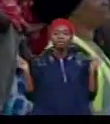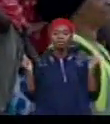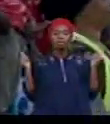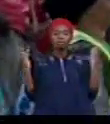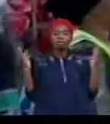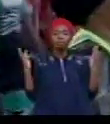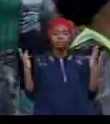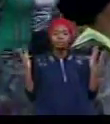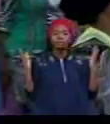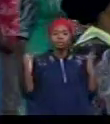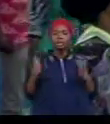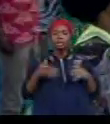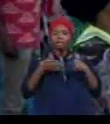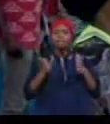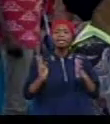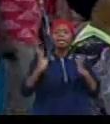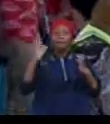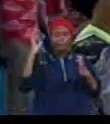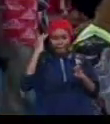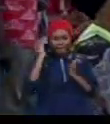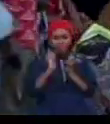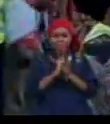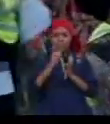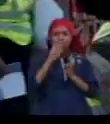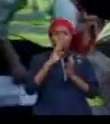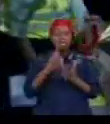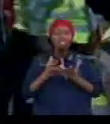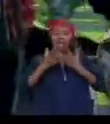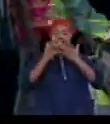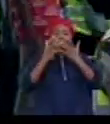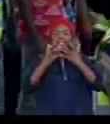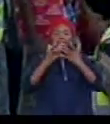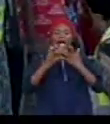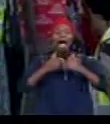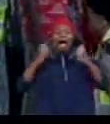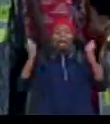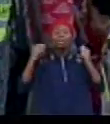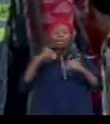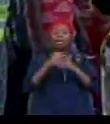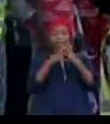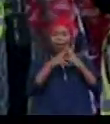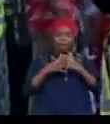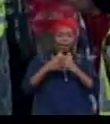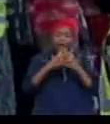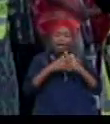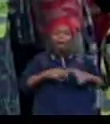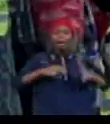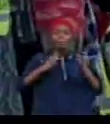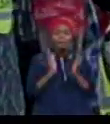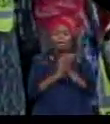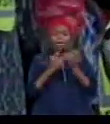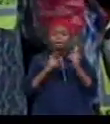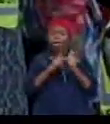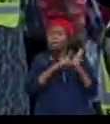Let them hear that you are shouting hallelujah in America. I say praise the Lord.